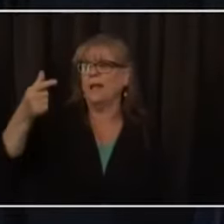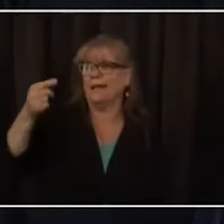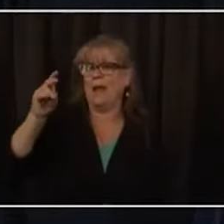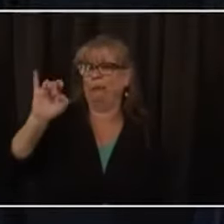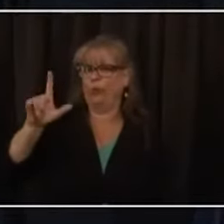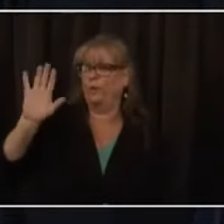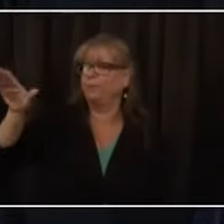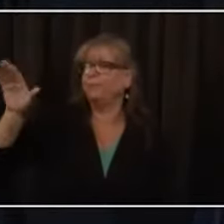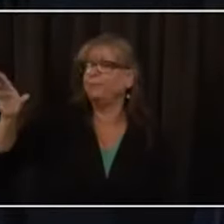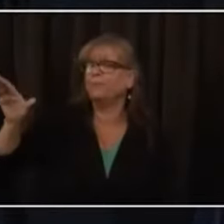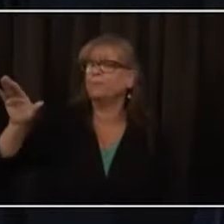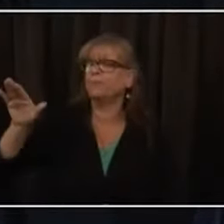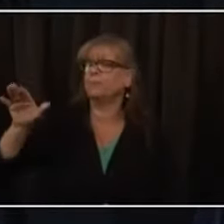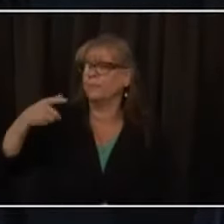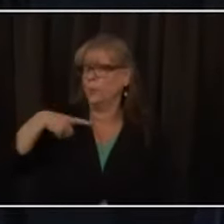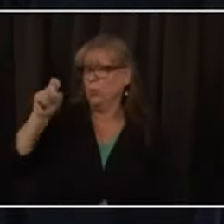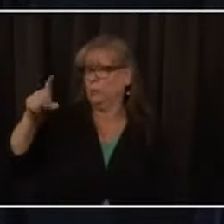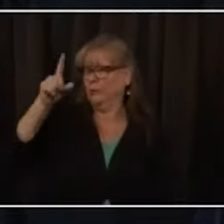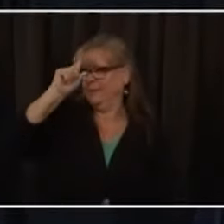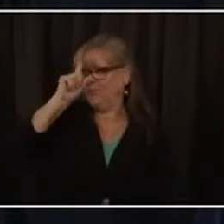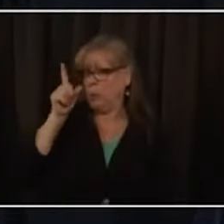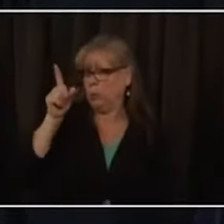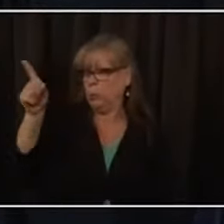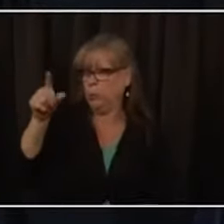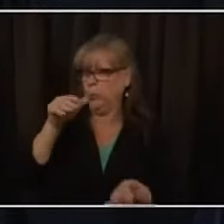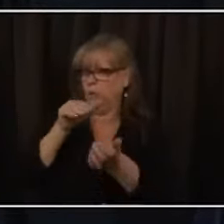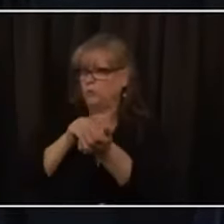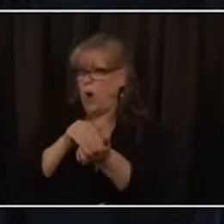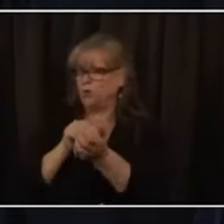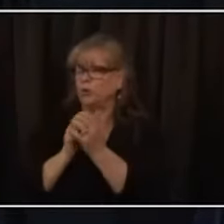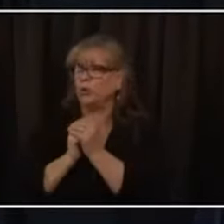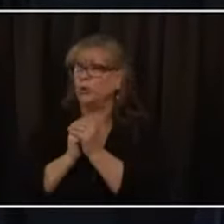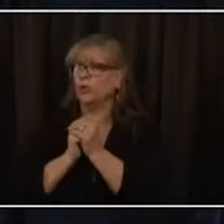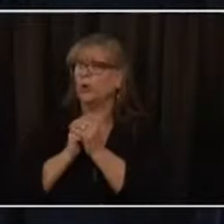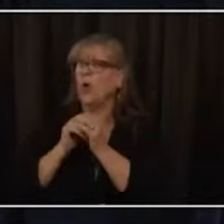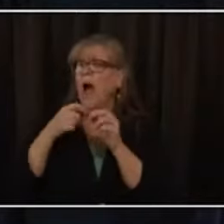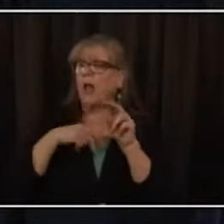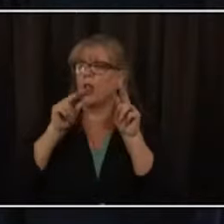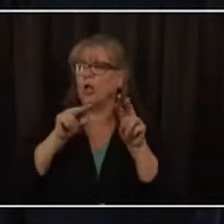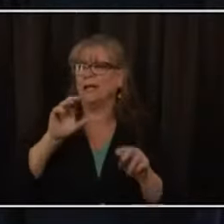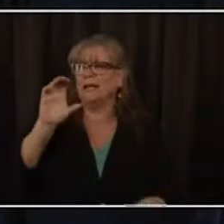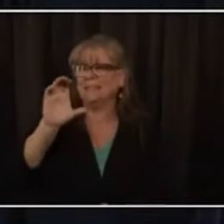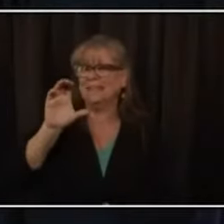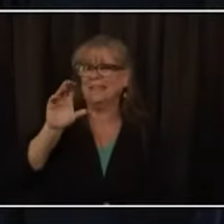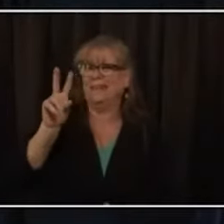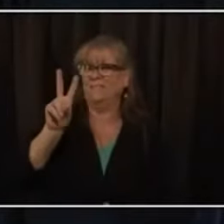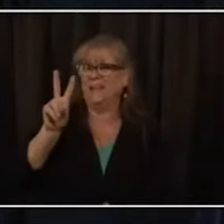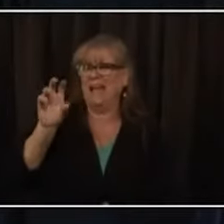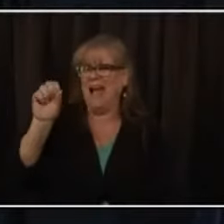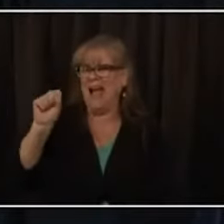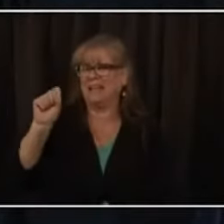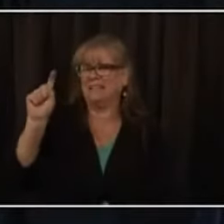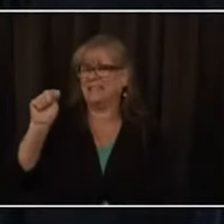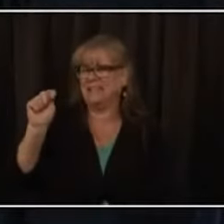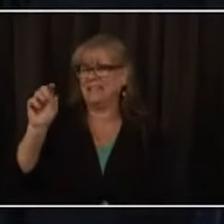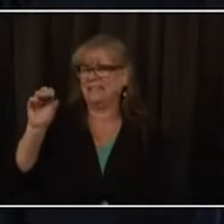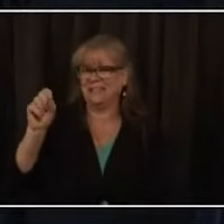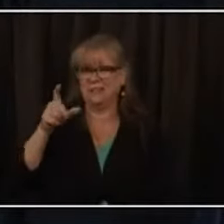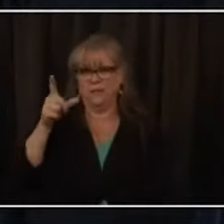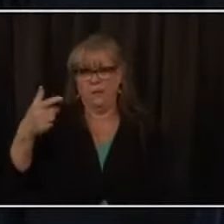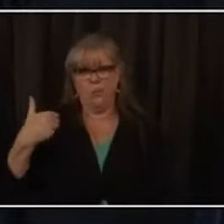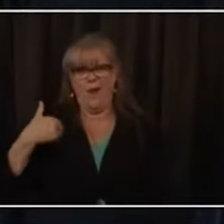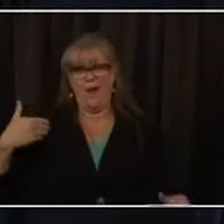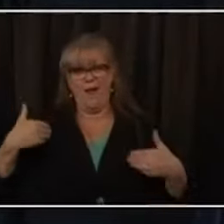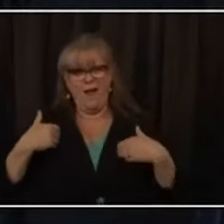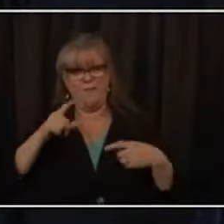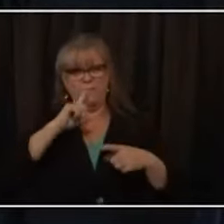was just looking at the CVST cases. Do we have any confirmed cases of that in Colorado, or